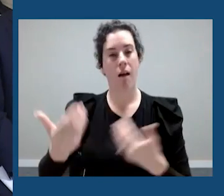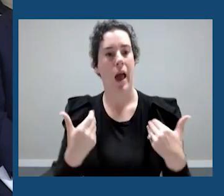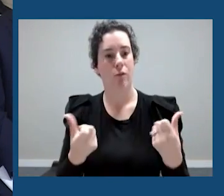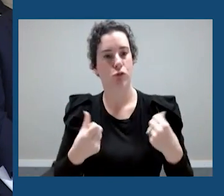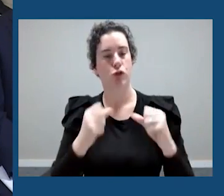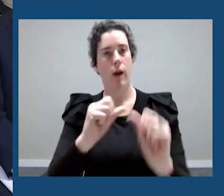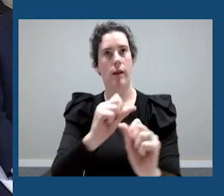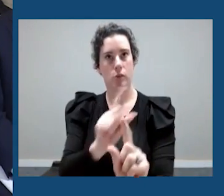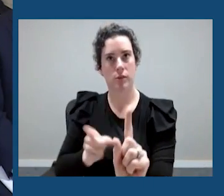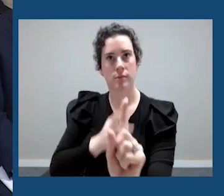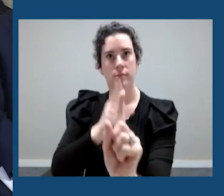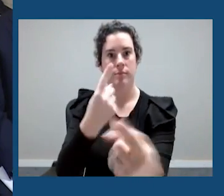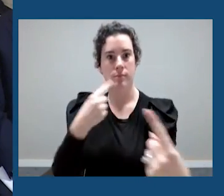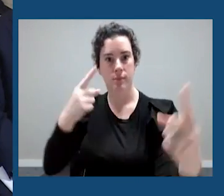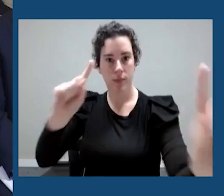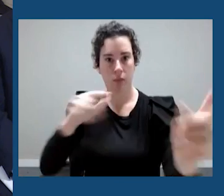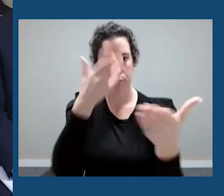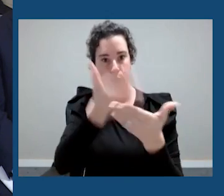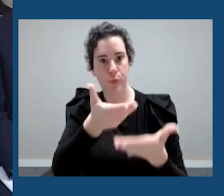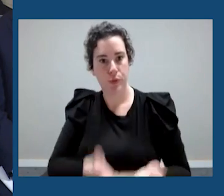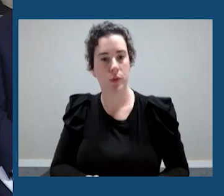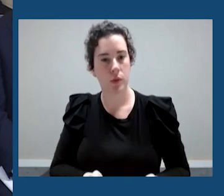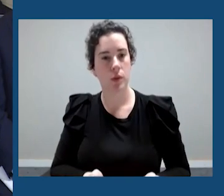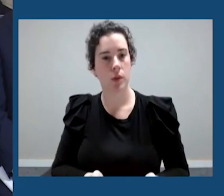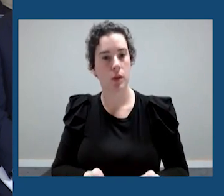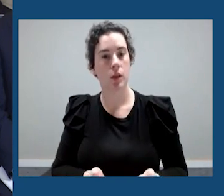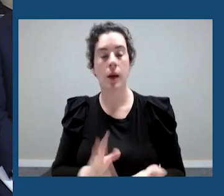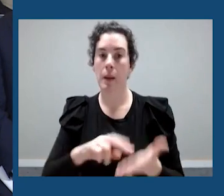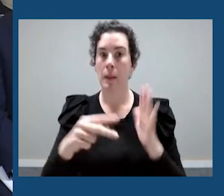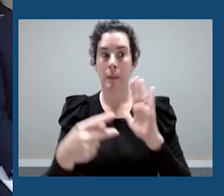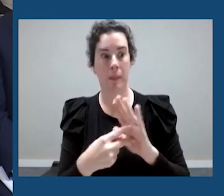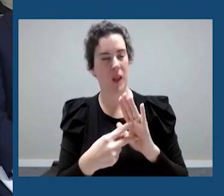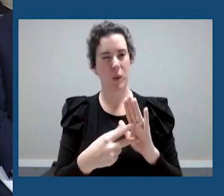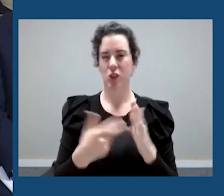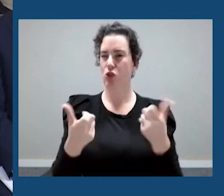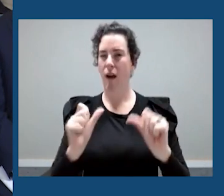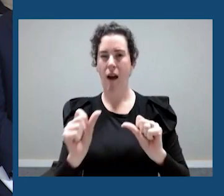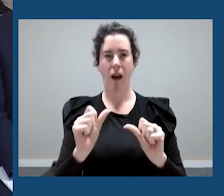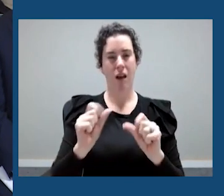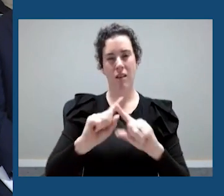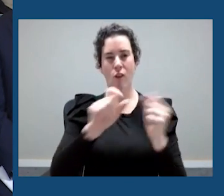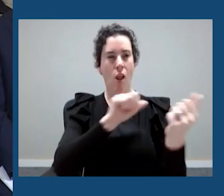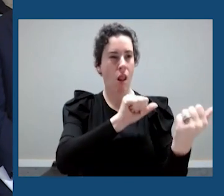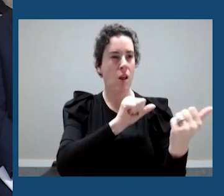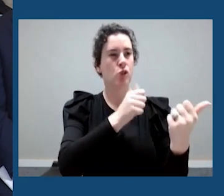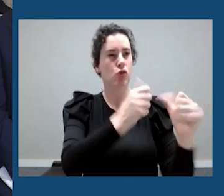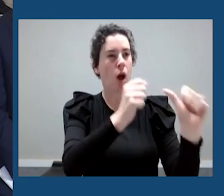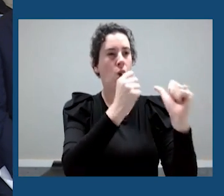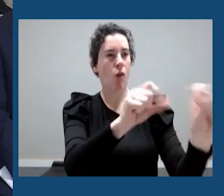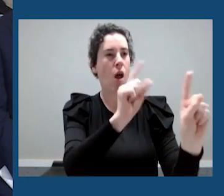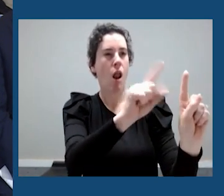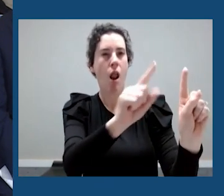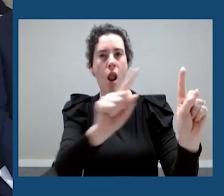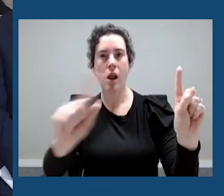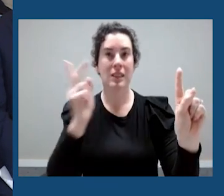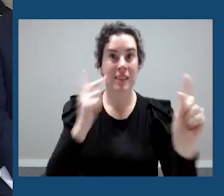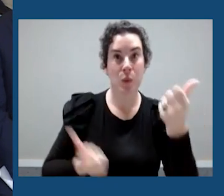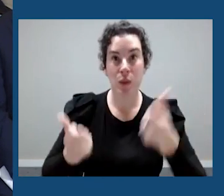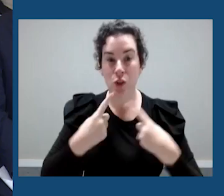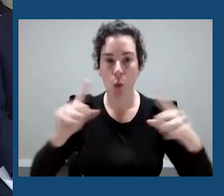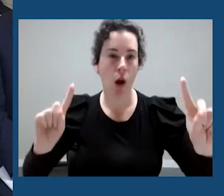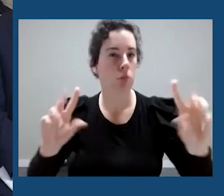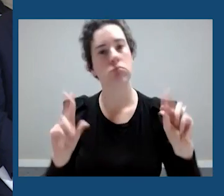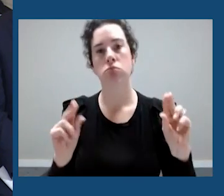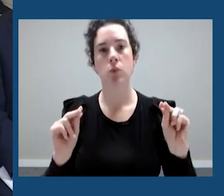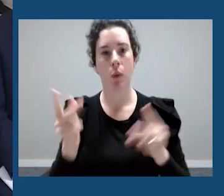But you know, we don't fight crime by just throwing everything at the wall and see what sticks. We do it with precision and purpose. We zero in on